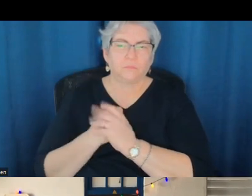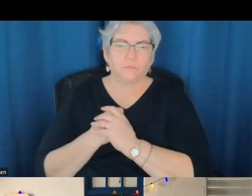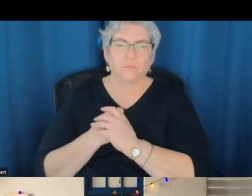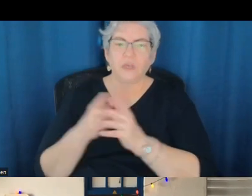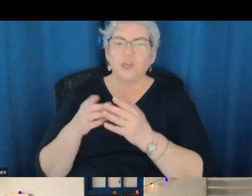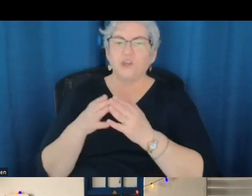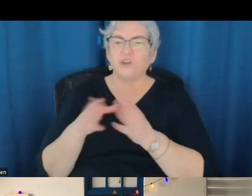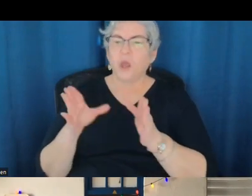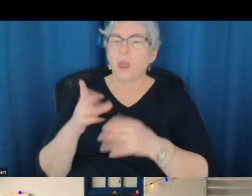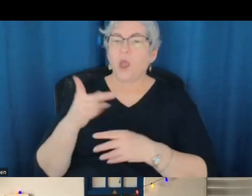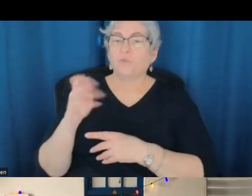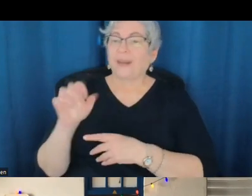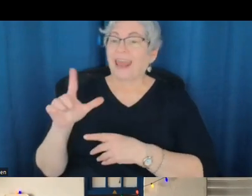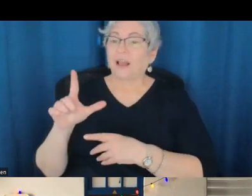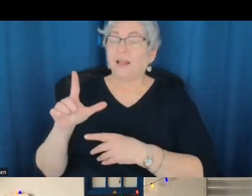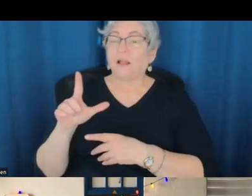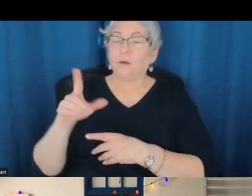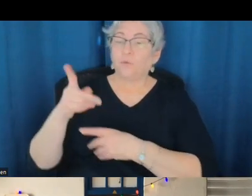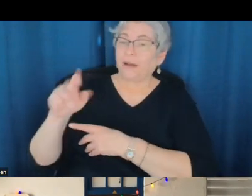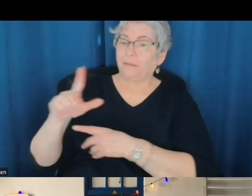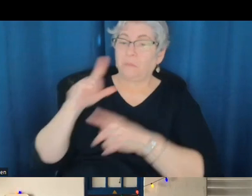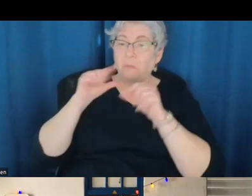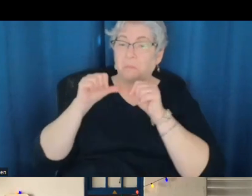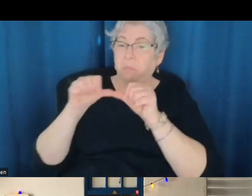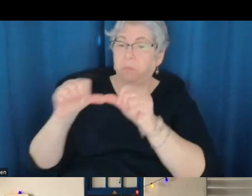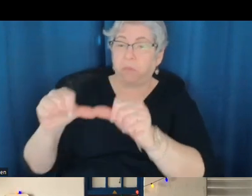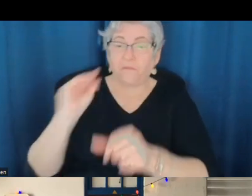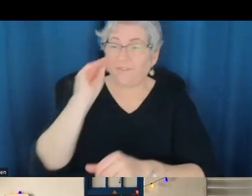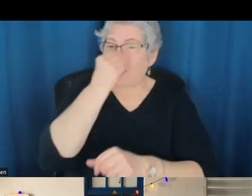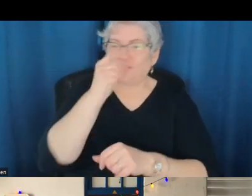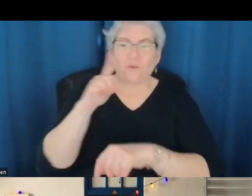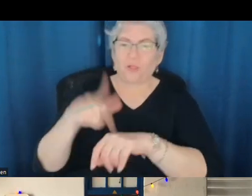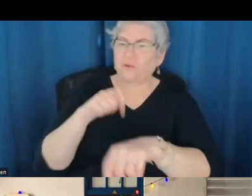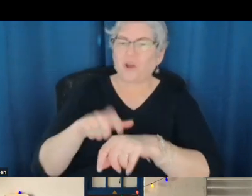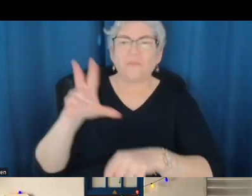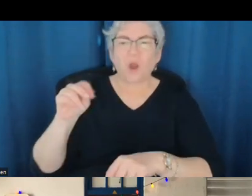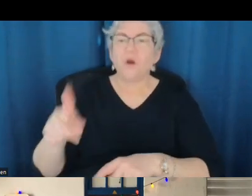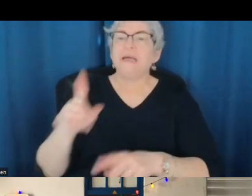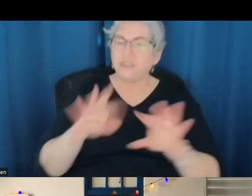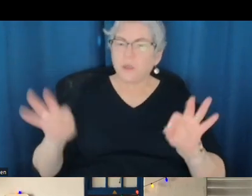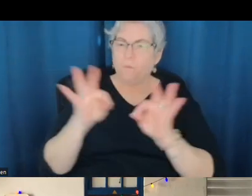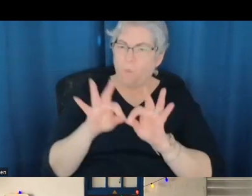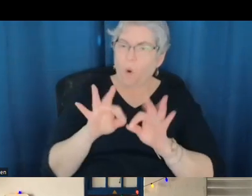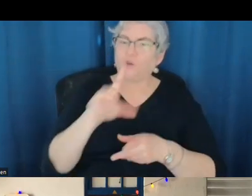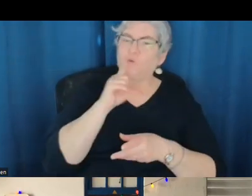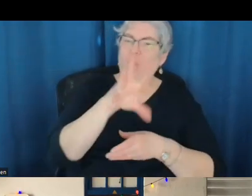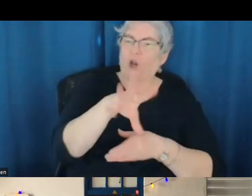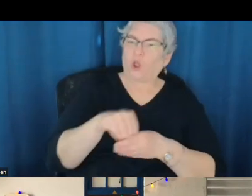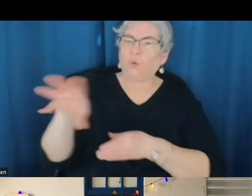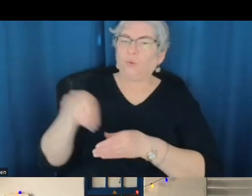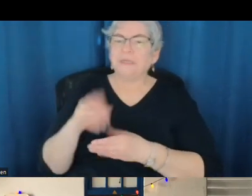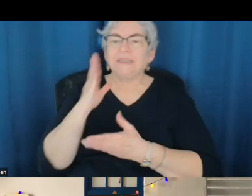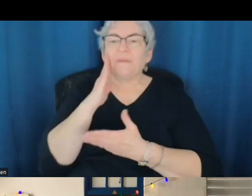Generally, perennials do not flower for long periods. It's important to identify those species that you'd like to include just for their seasonal